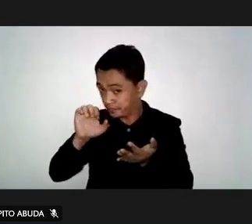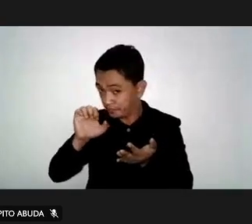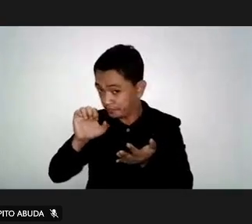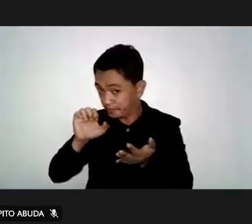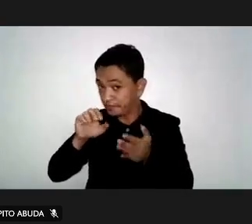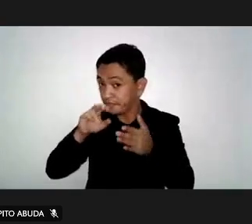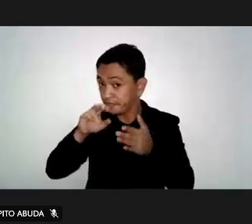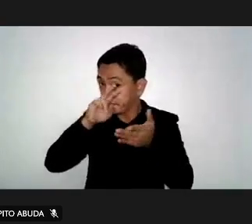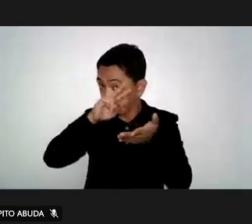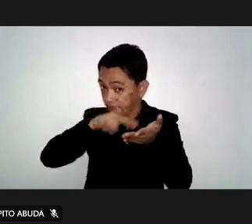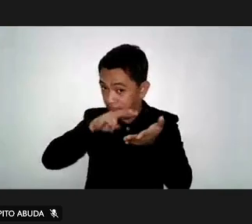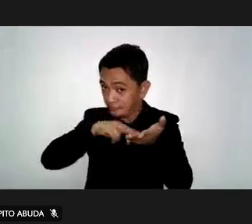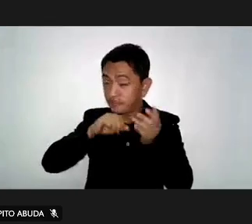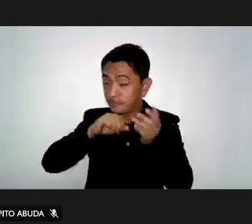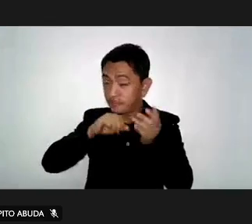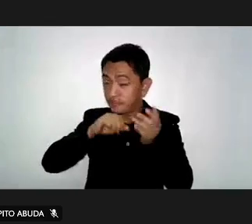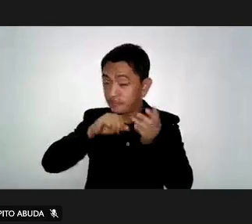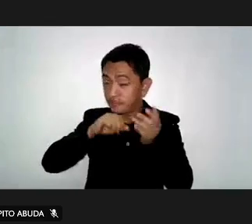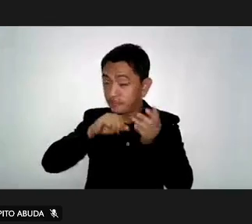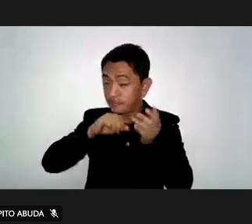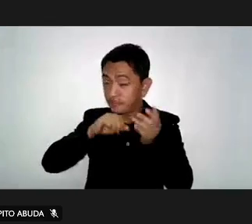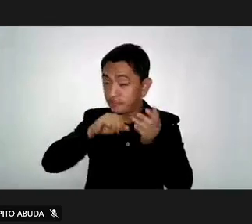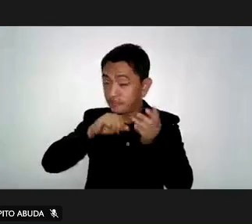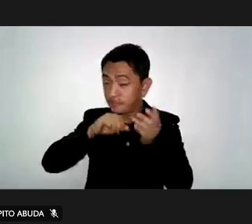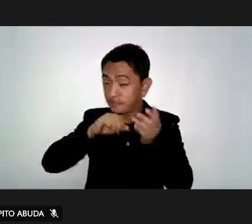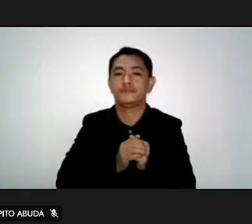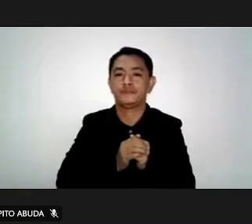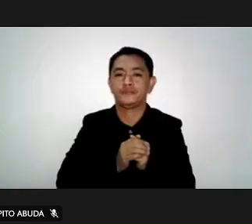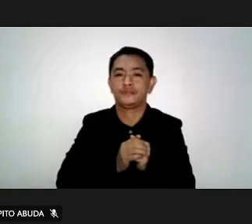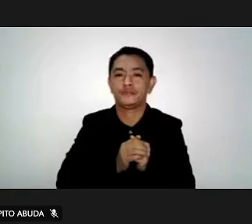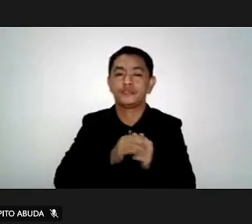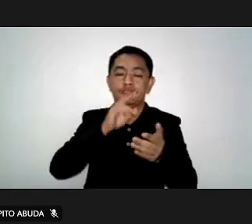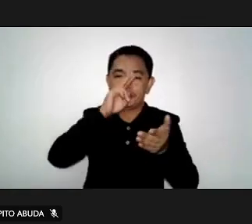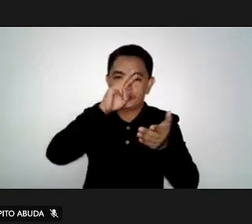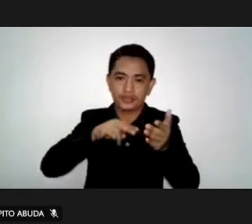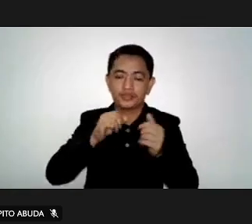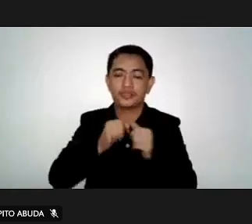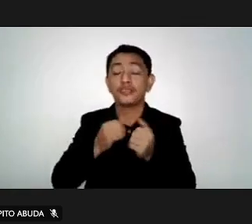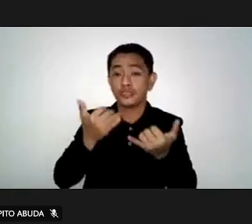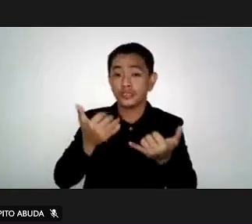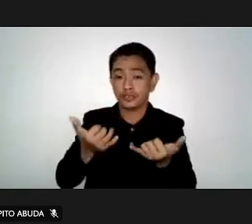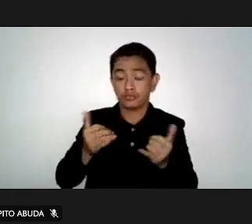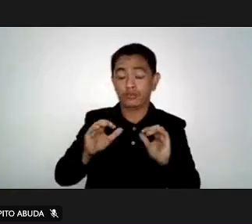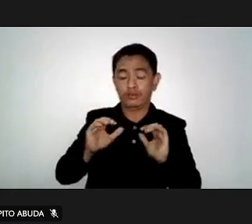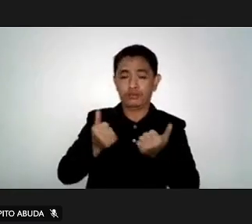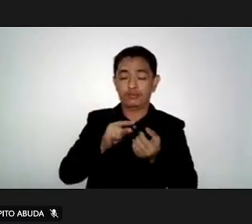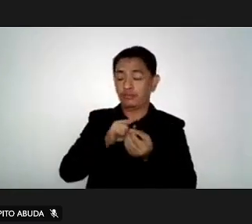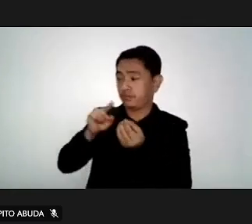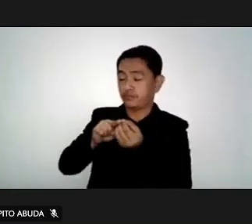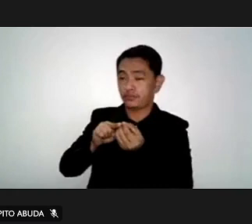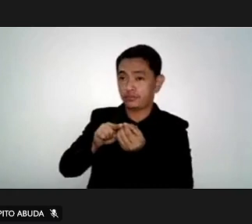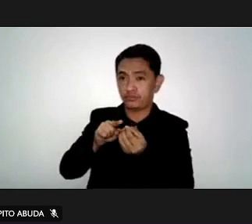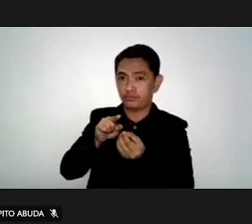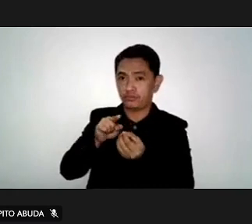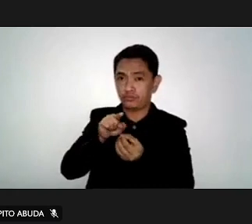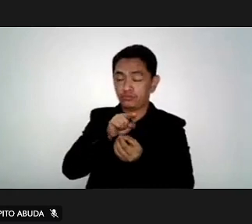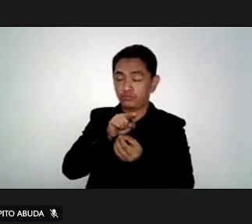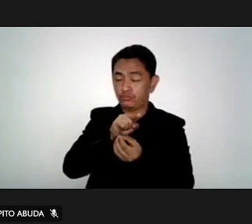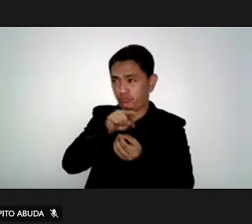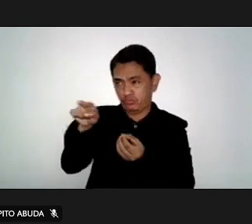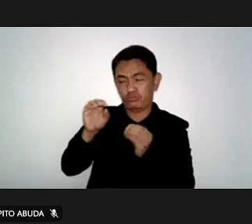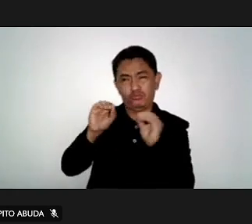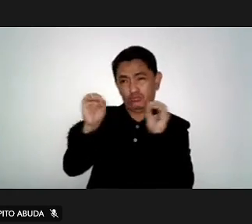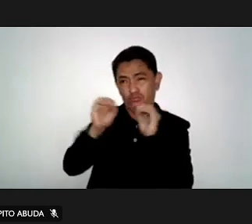technology, maybe they are using immersive reader, but we can give them specific features of that